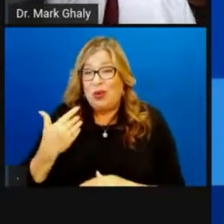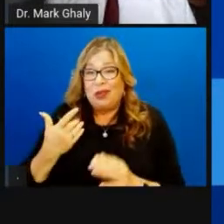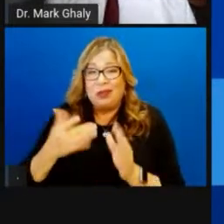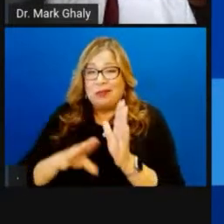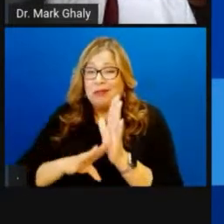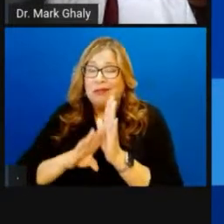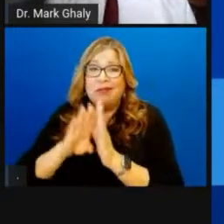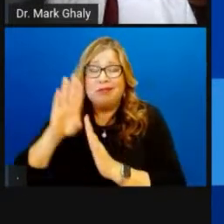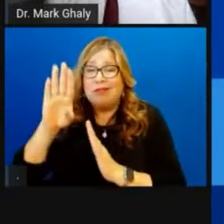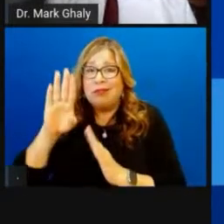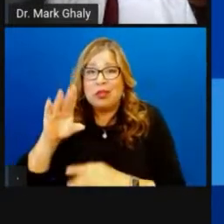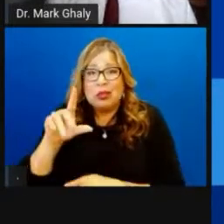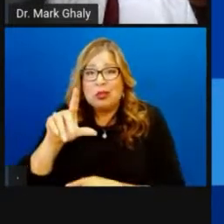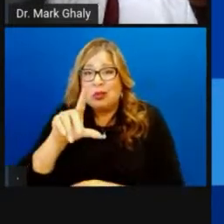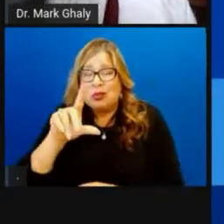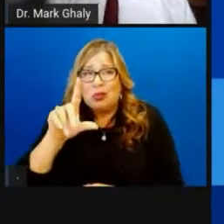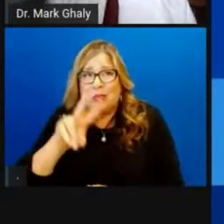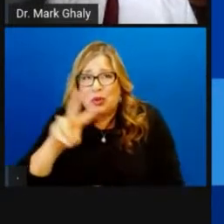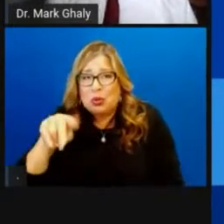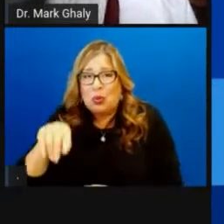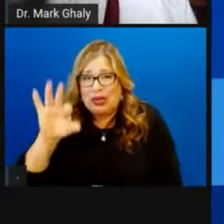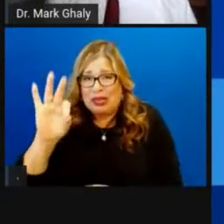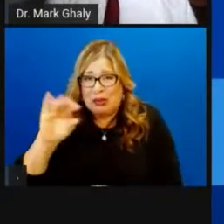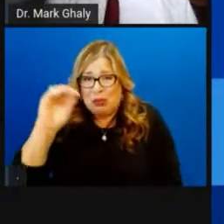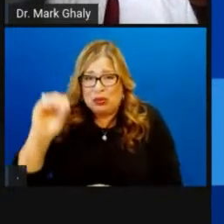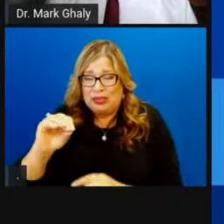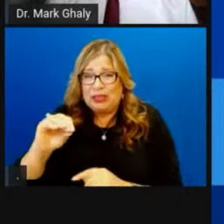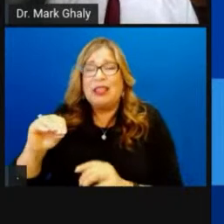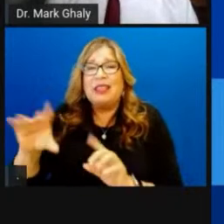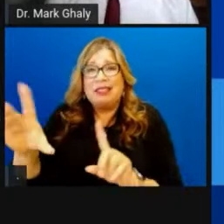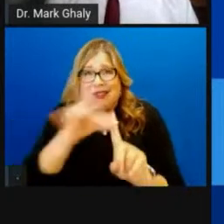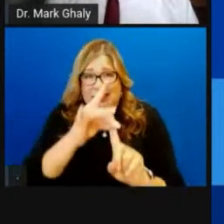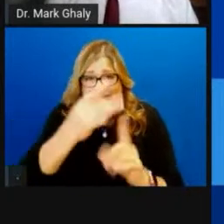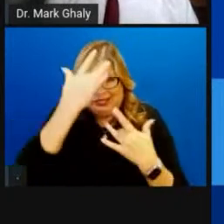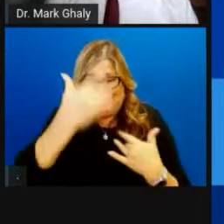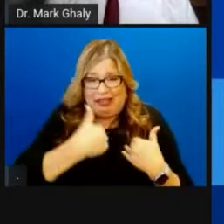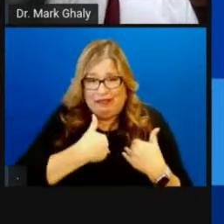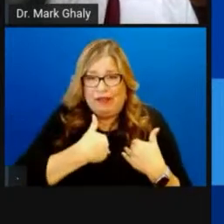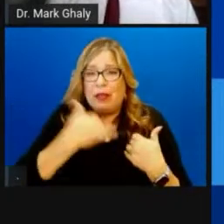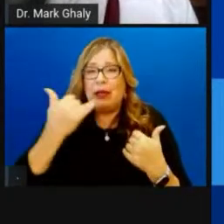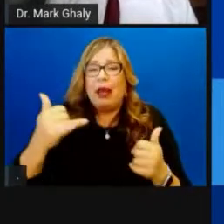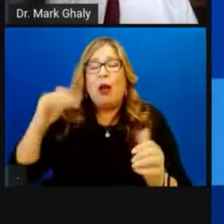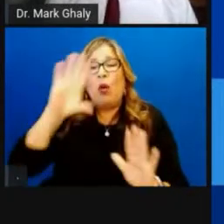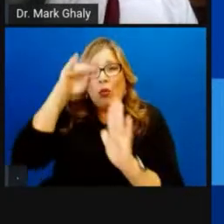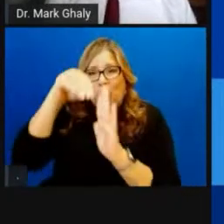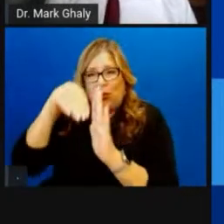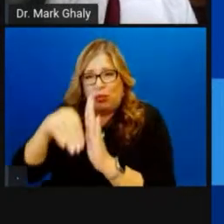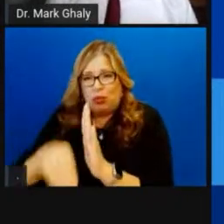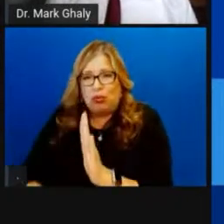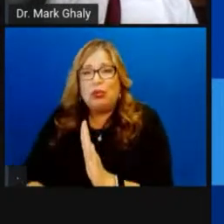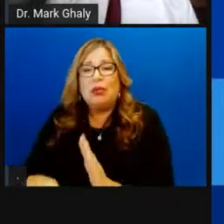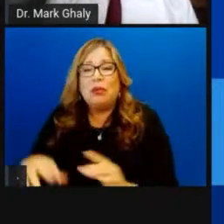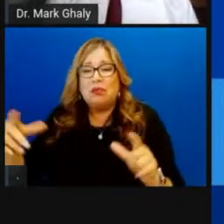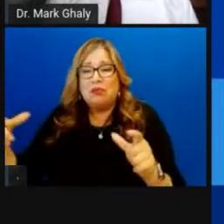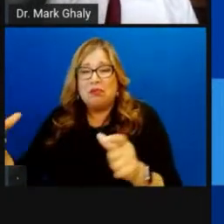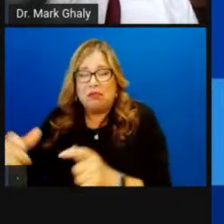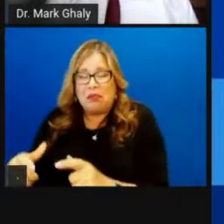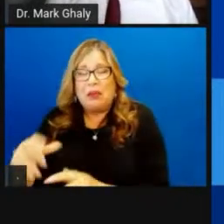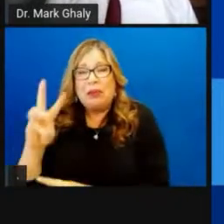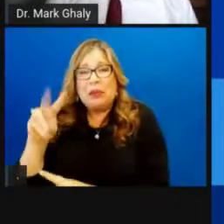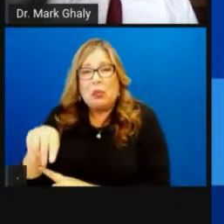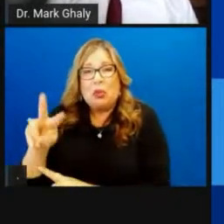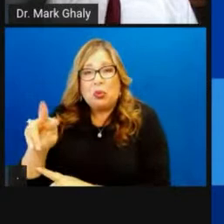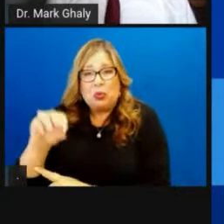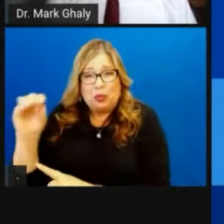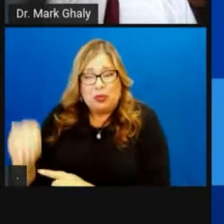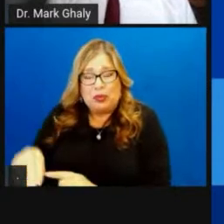ago, 22.9. Today reported out at 6.2%. So nearly a 73%